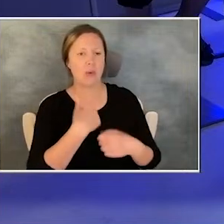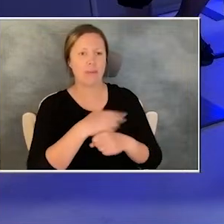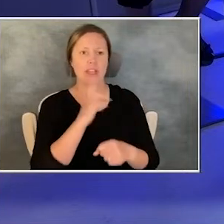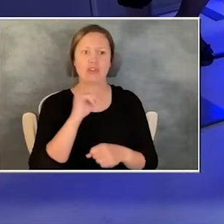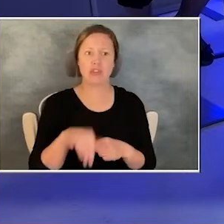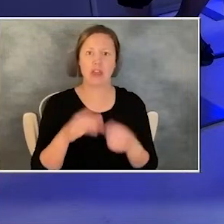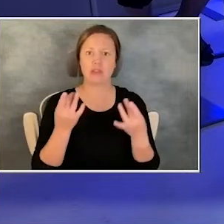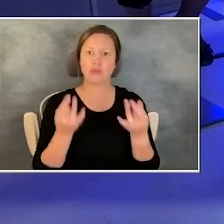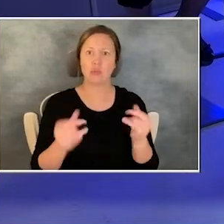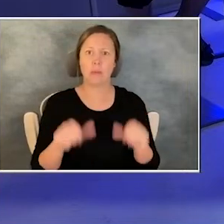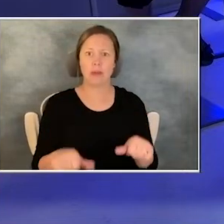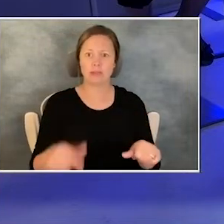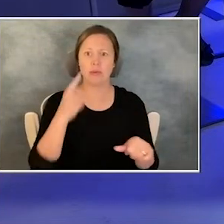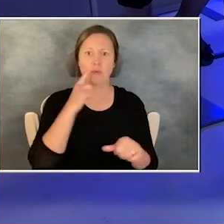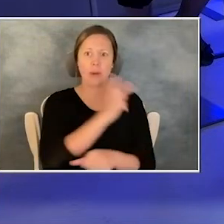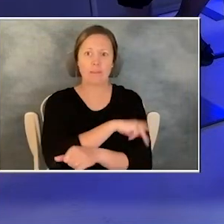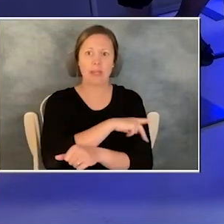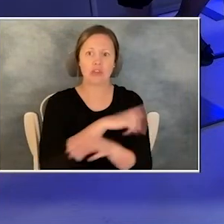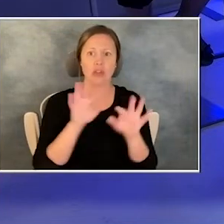family too?